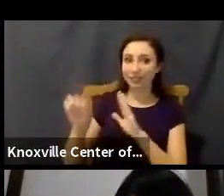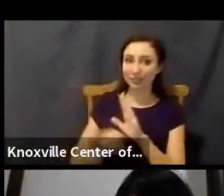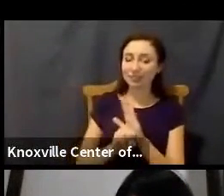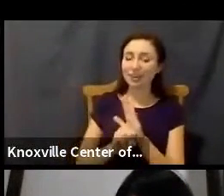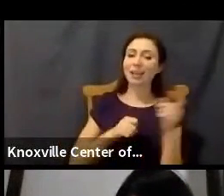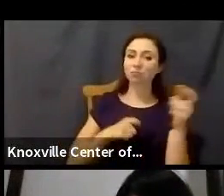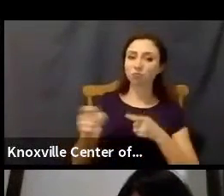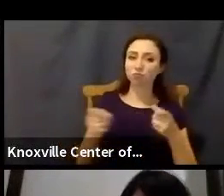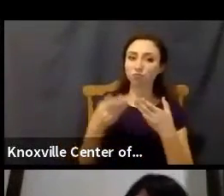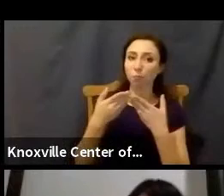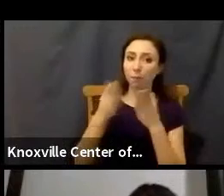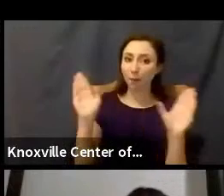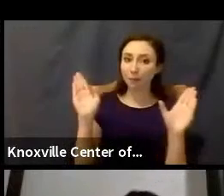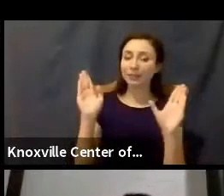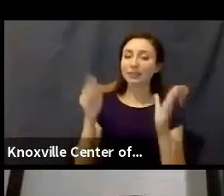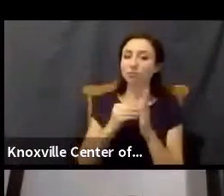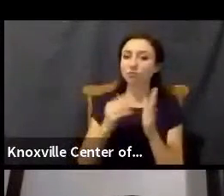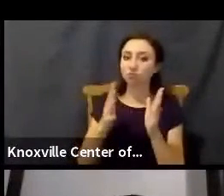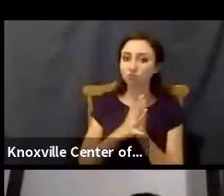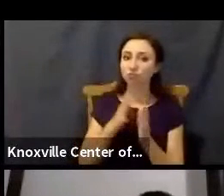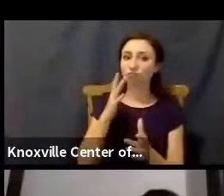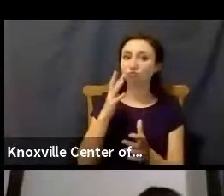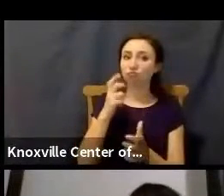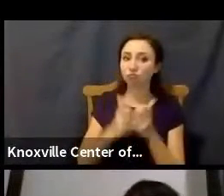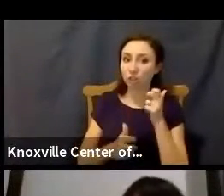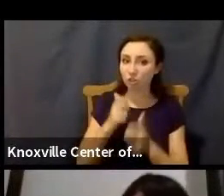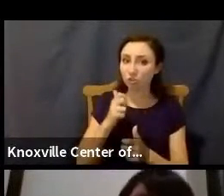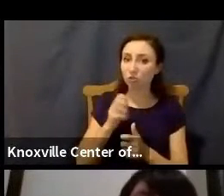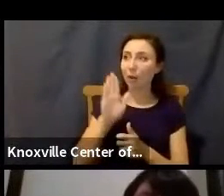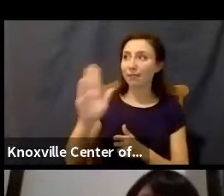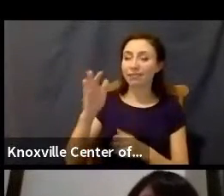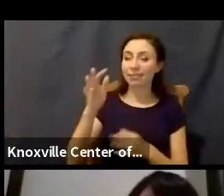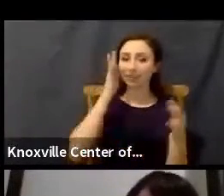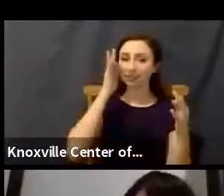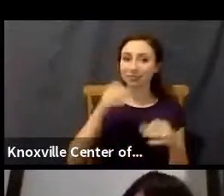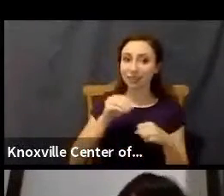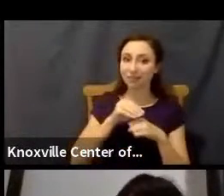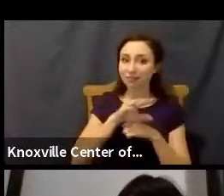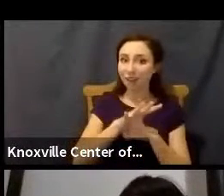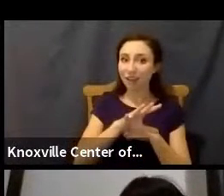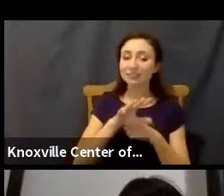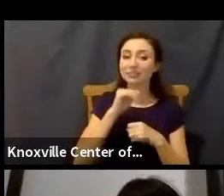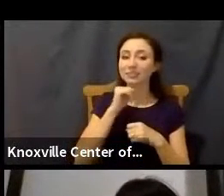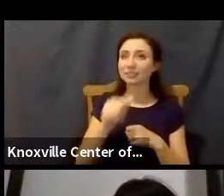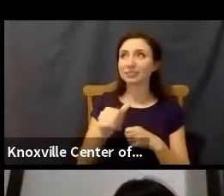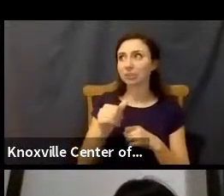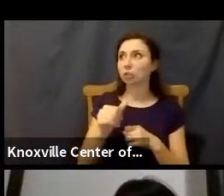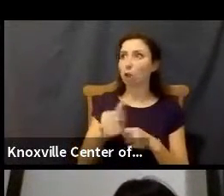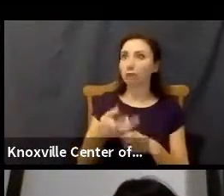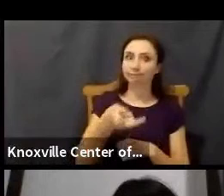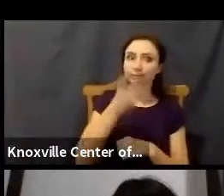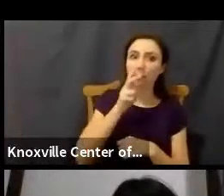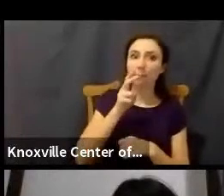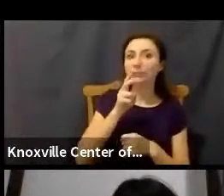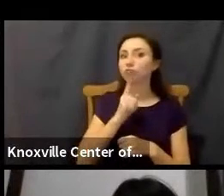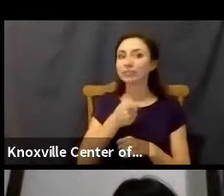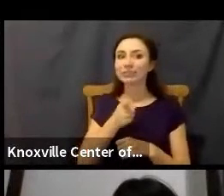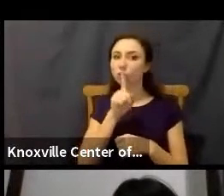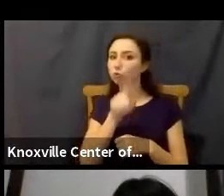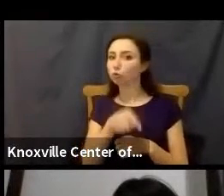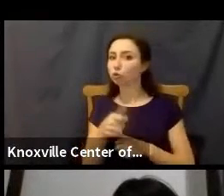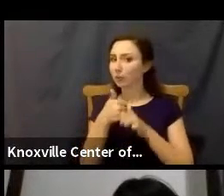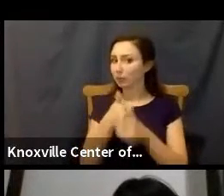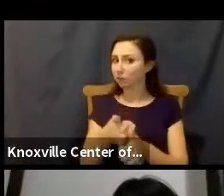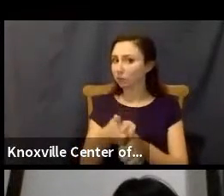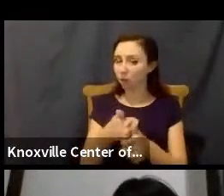public records issues. Their rulings or advice is not binding, but it's very persuasive. And in